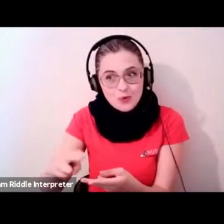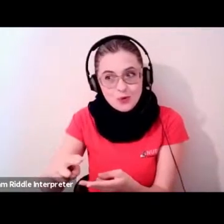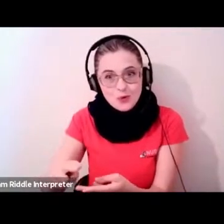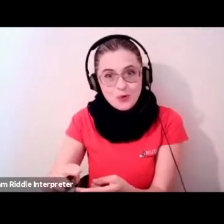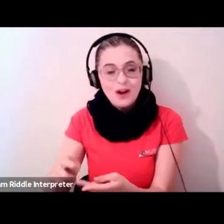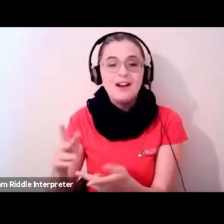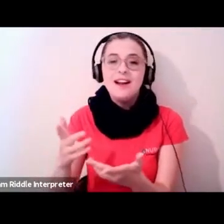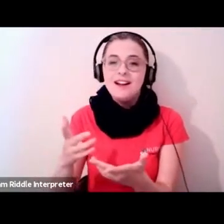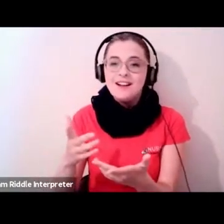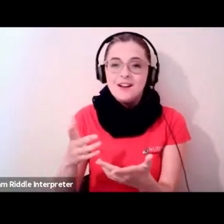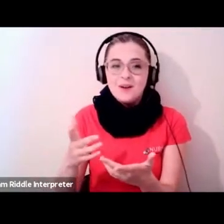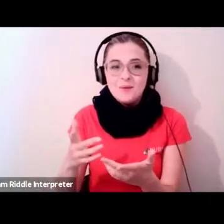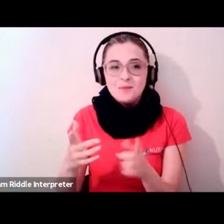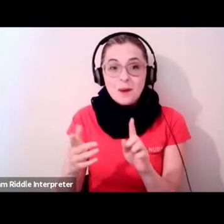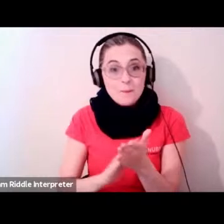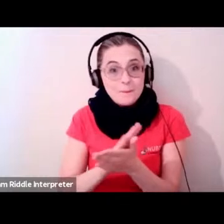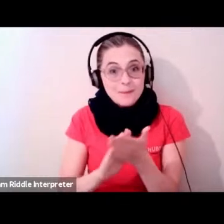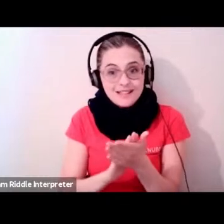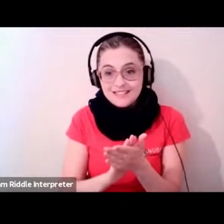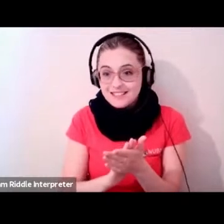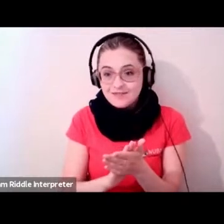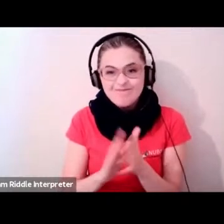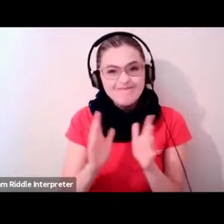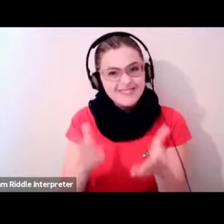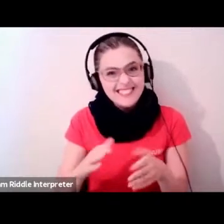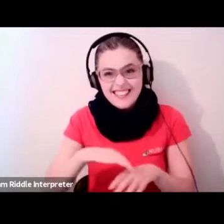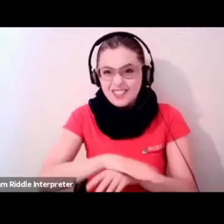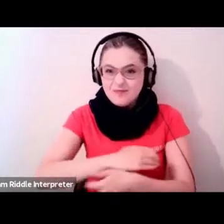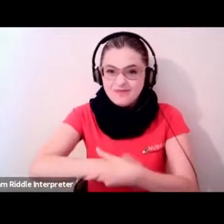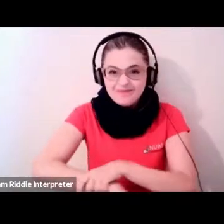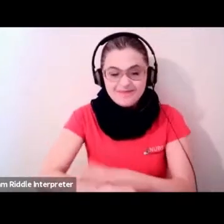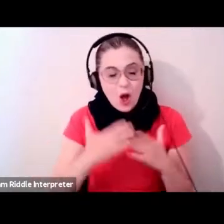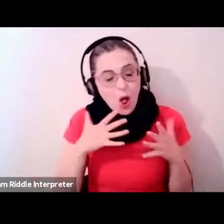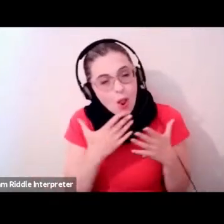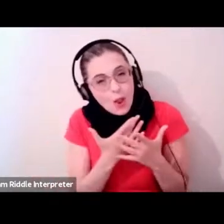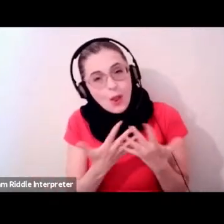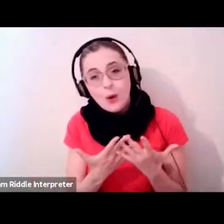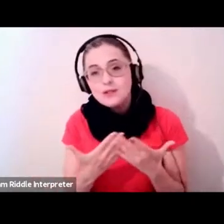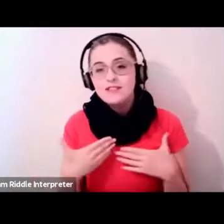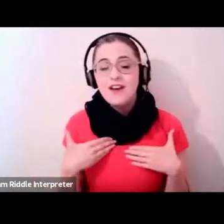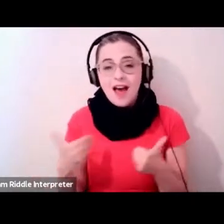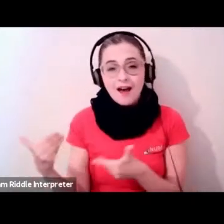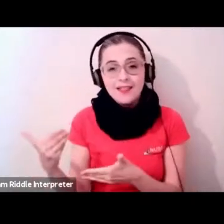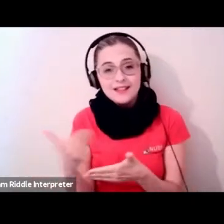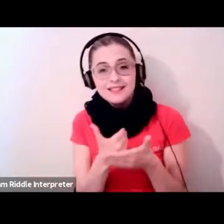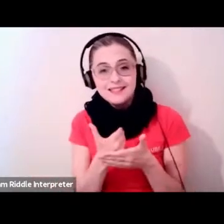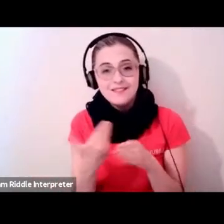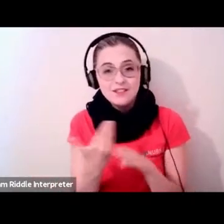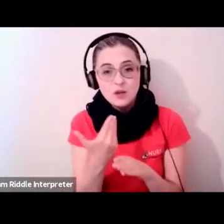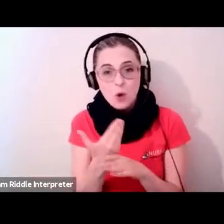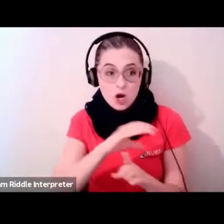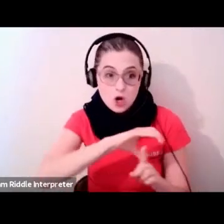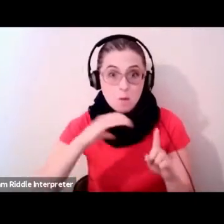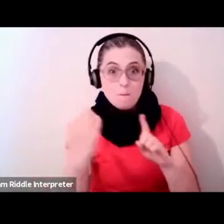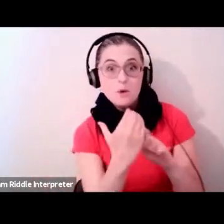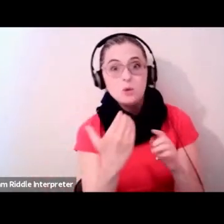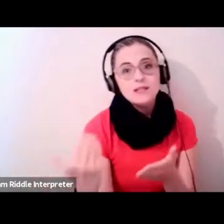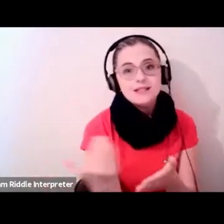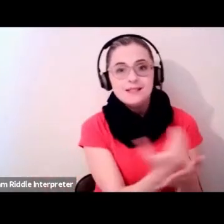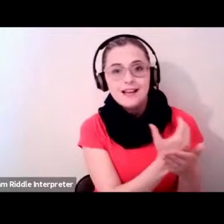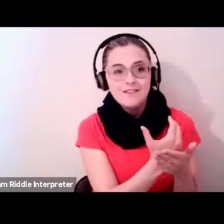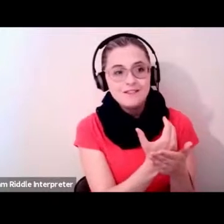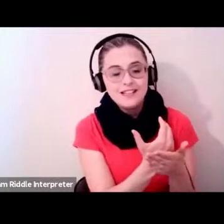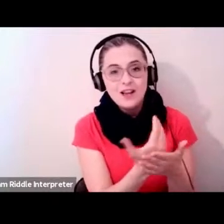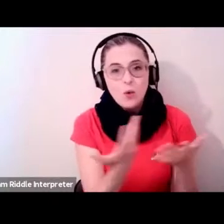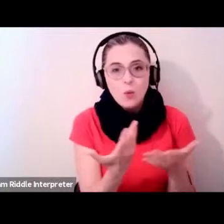direction. And that means that there is still lots of health and safety work and community safety work to do in our